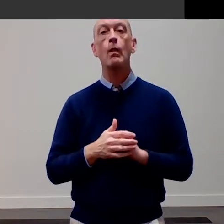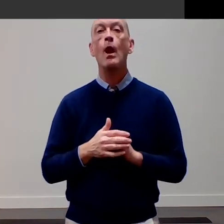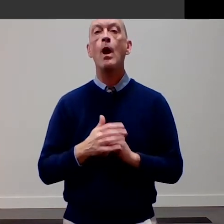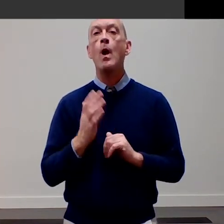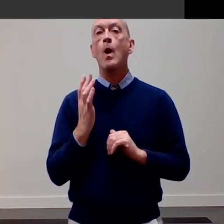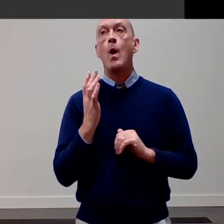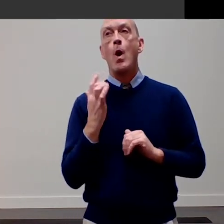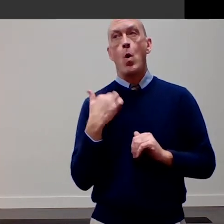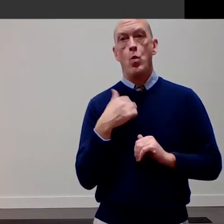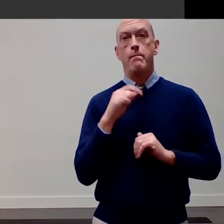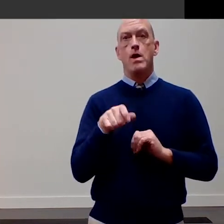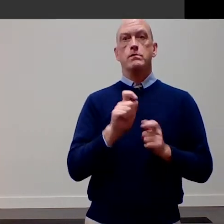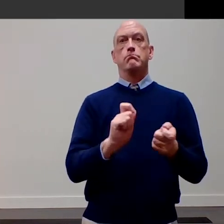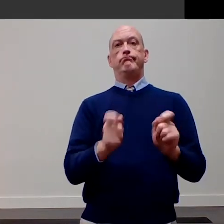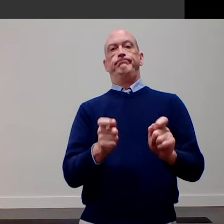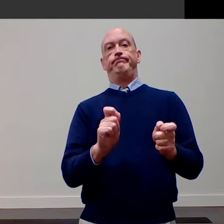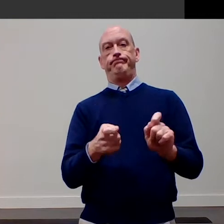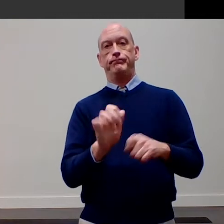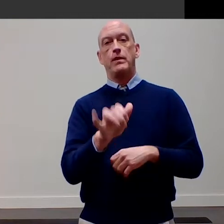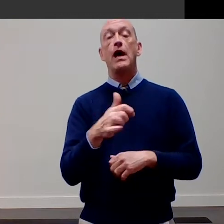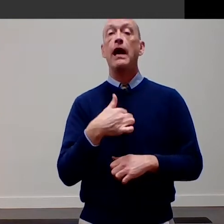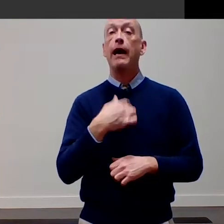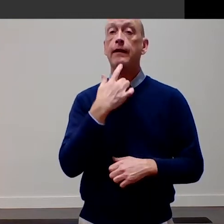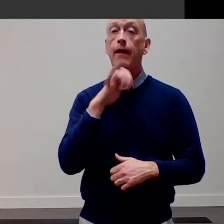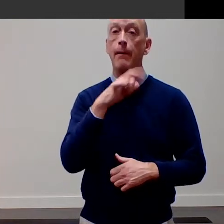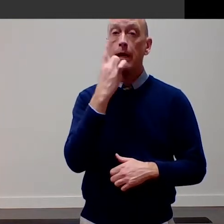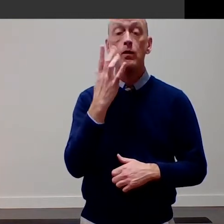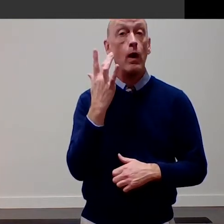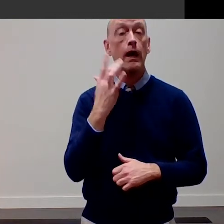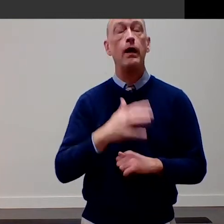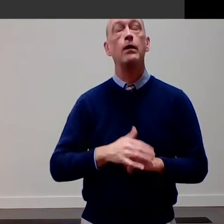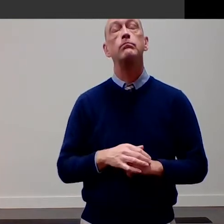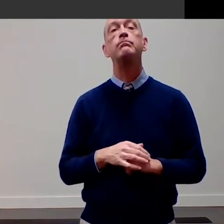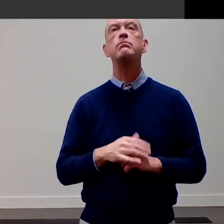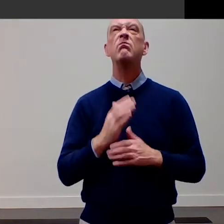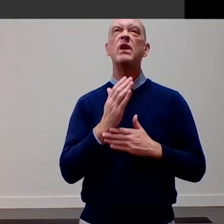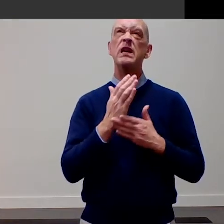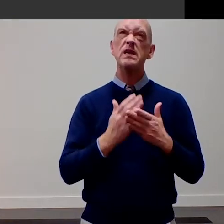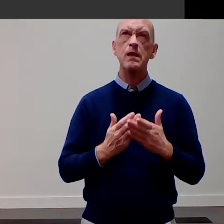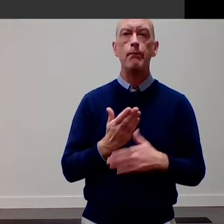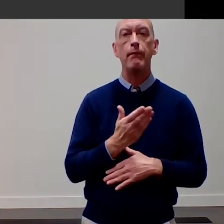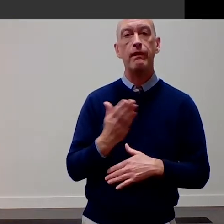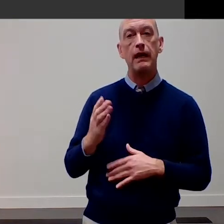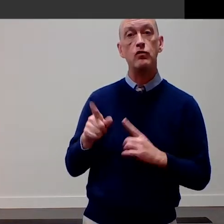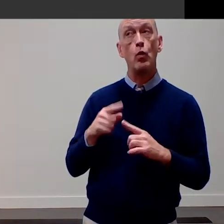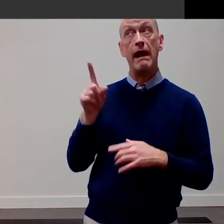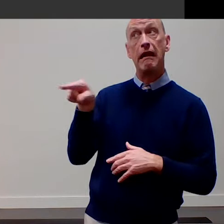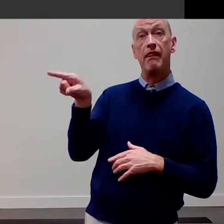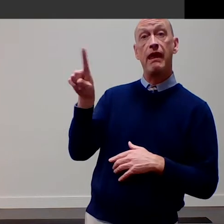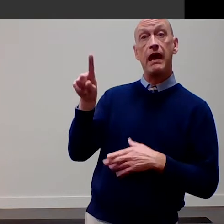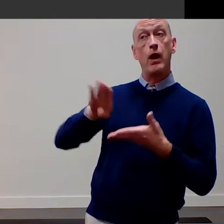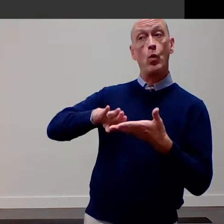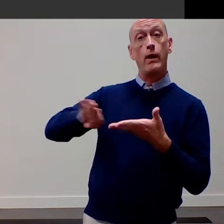having to be revised. And I say that because there are things that when they waived